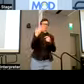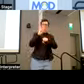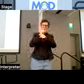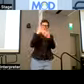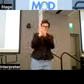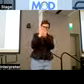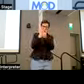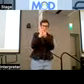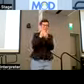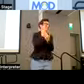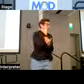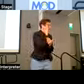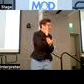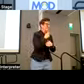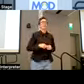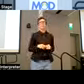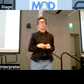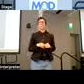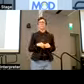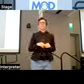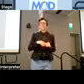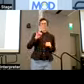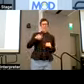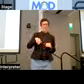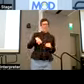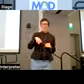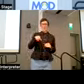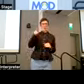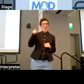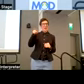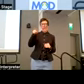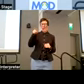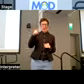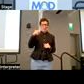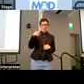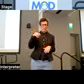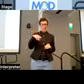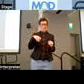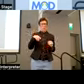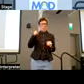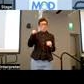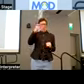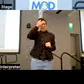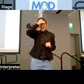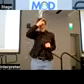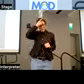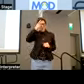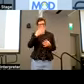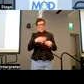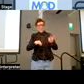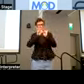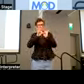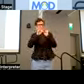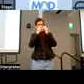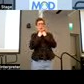closely very recently. And he completely understands the importance of digital accessibility.